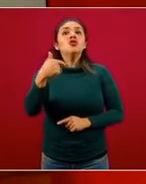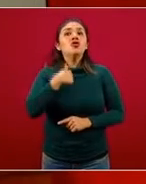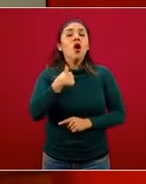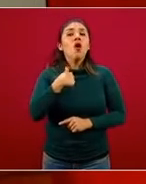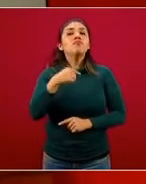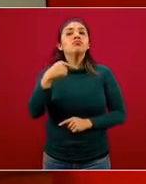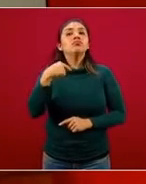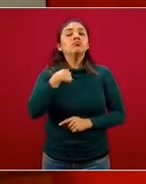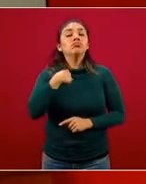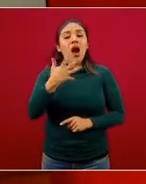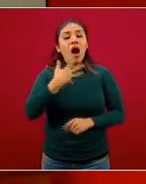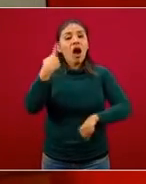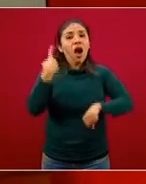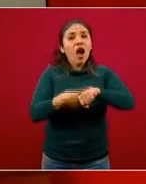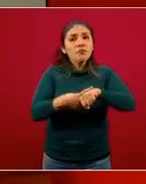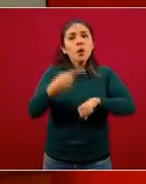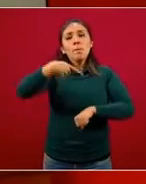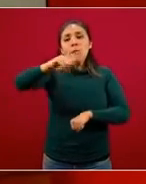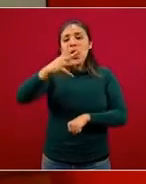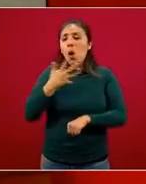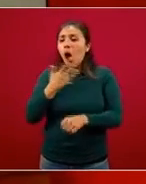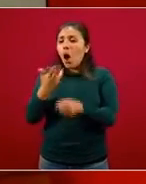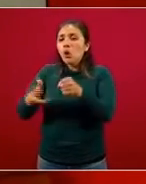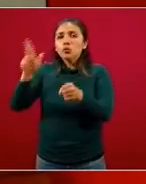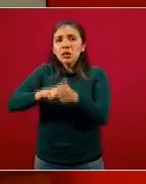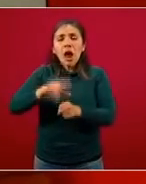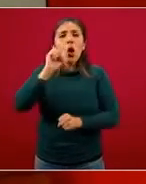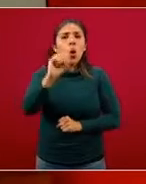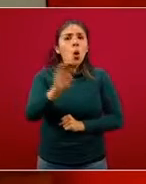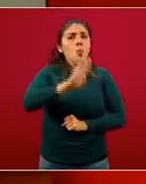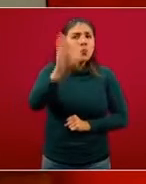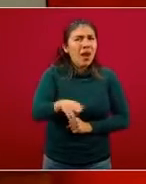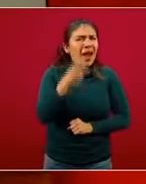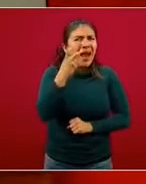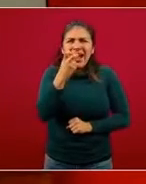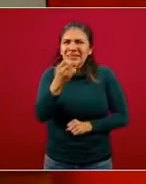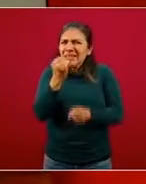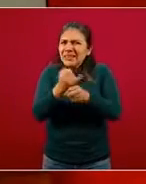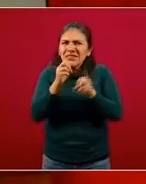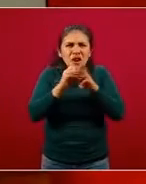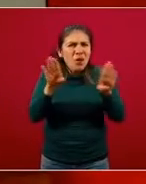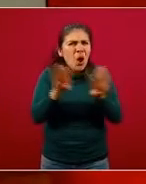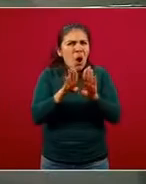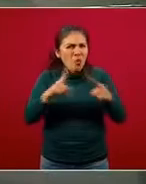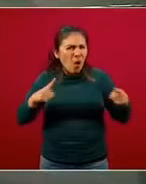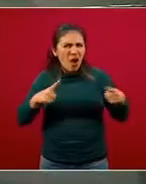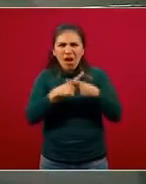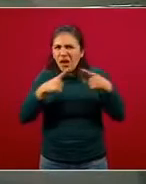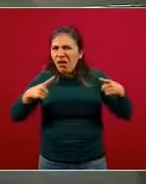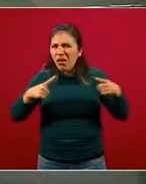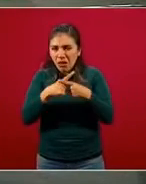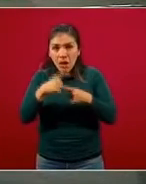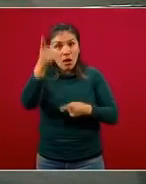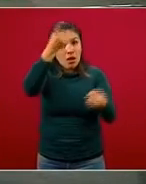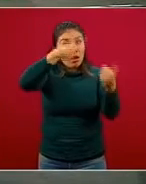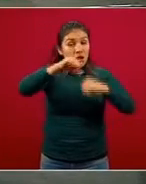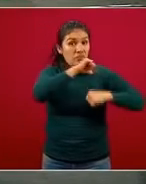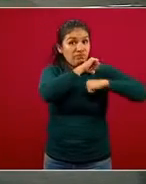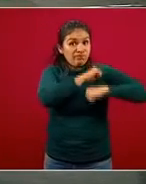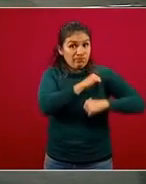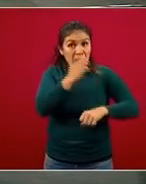they registered an outpatient as an inpatient, or they falsely